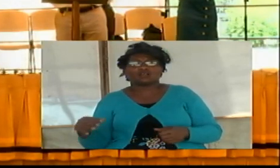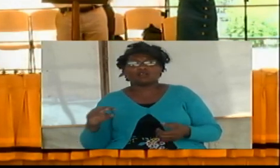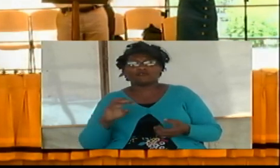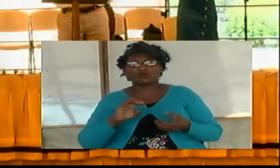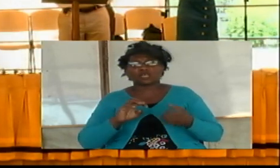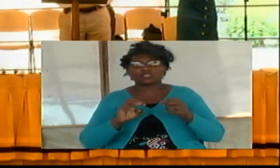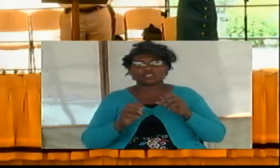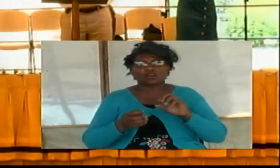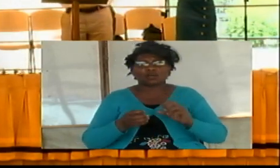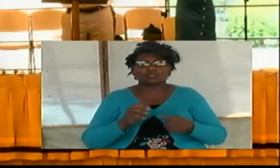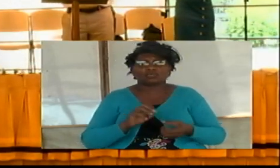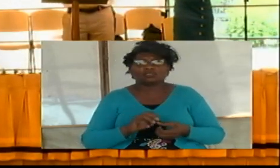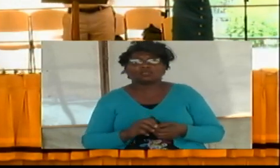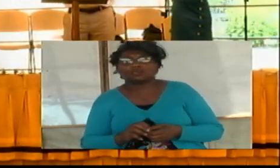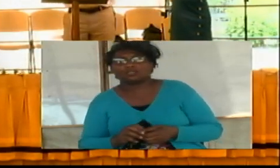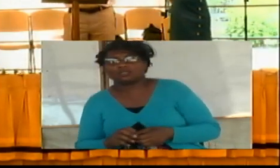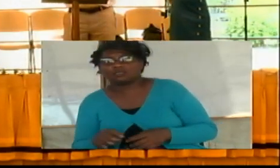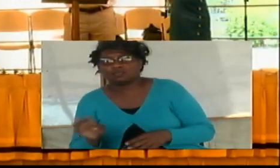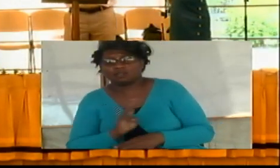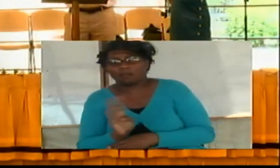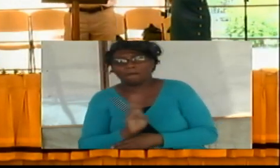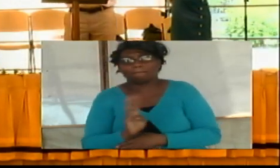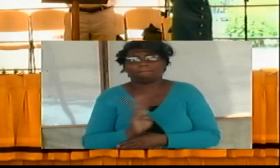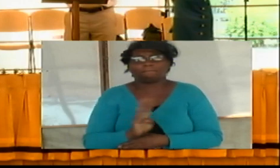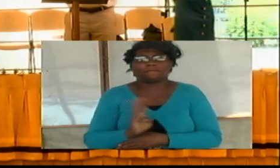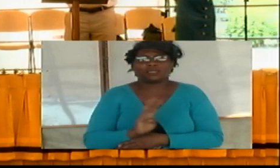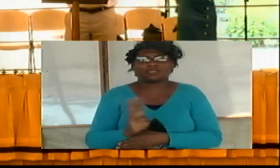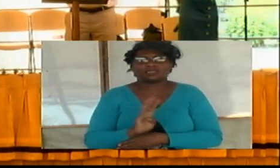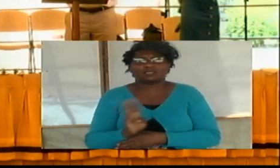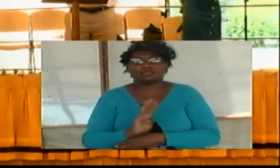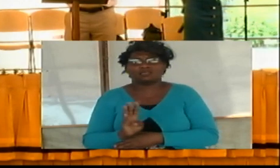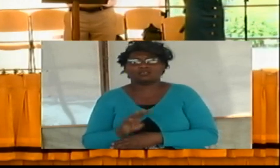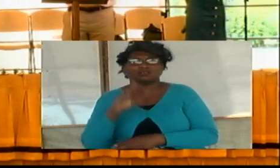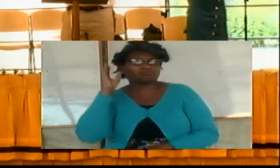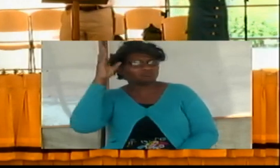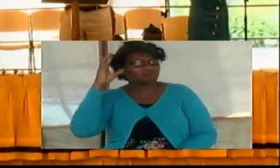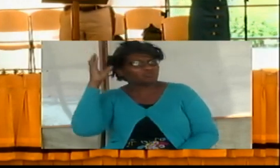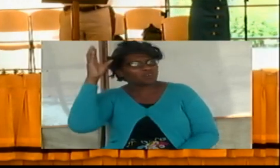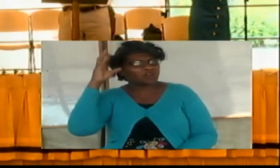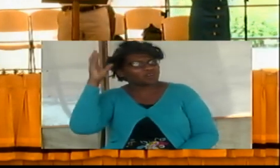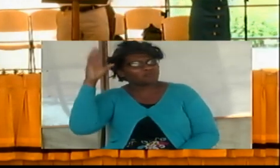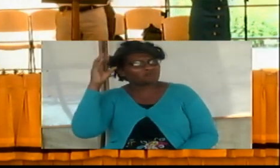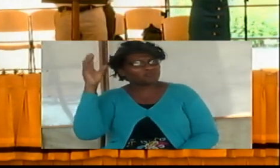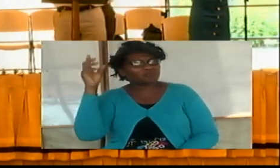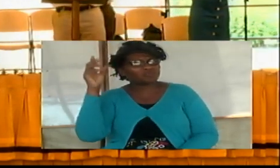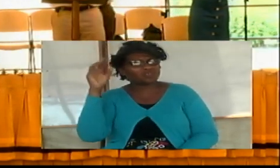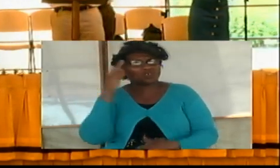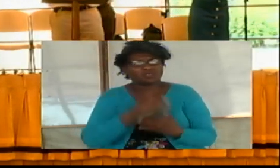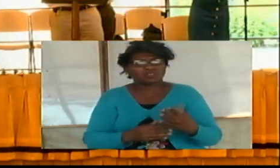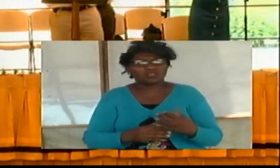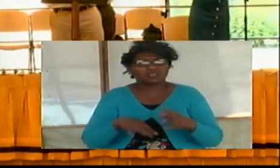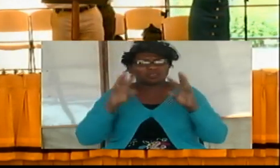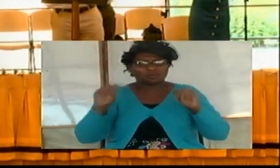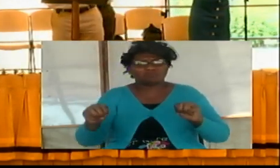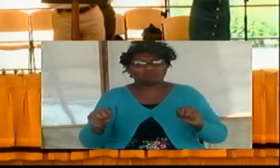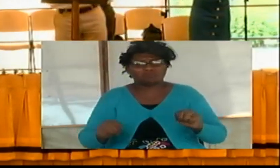Hallelujah, hallelujah. And some are probably even vexed that they cannot go to the beach or to a